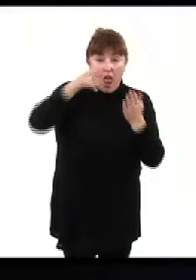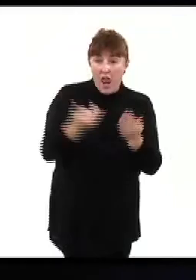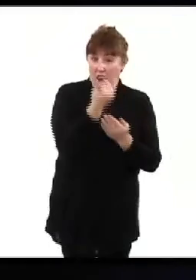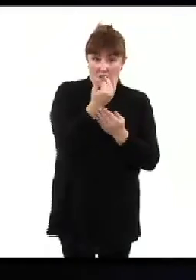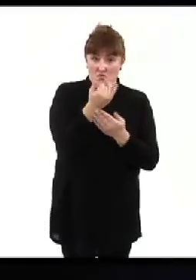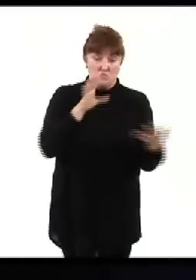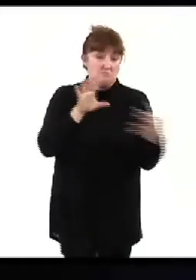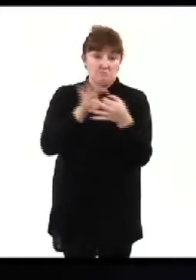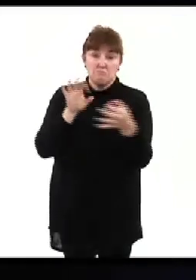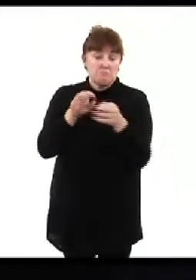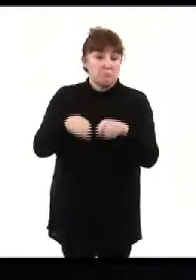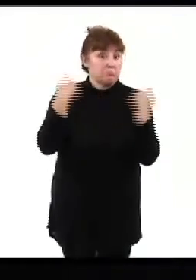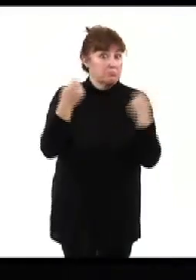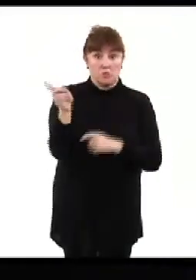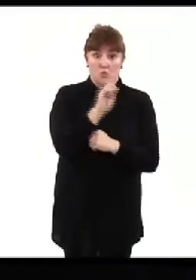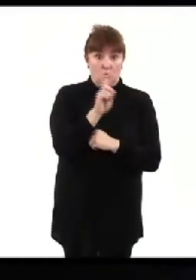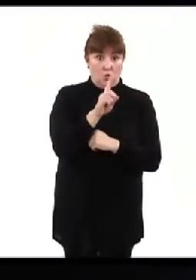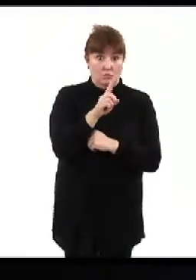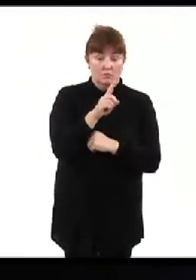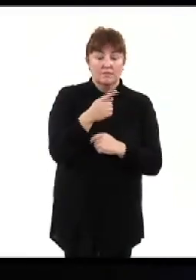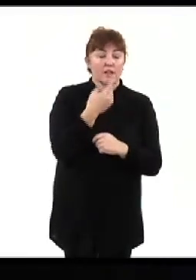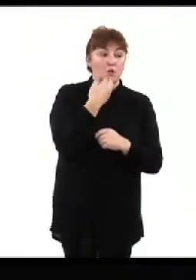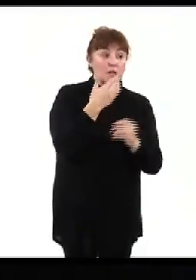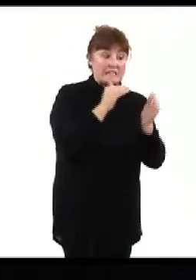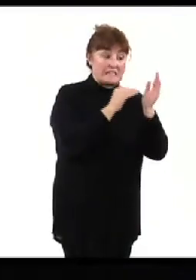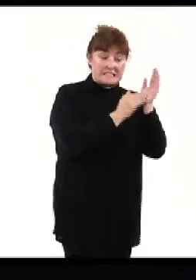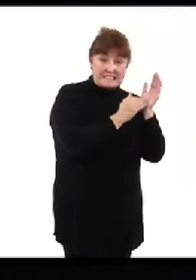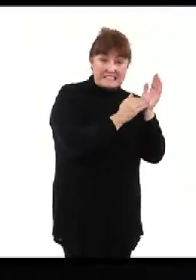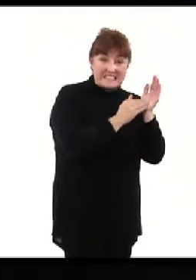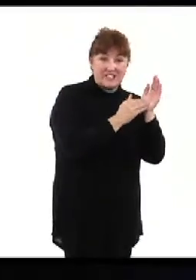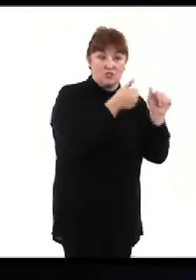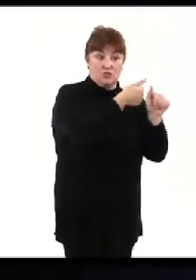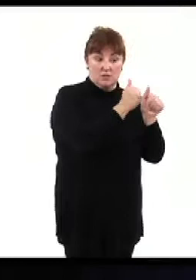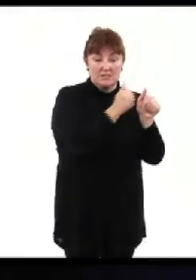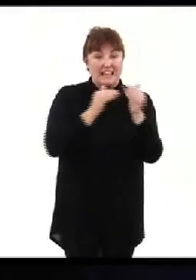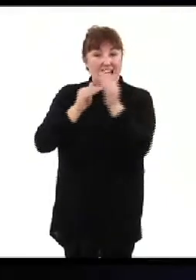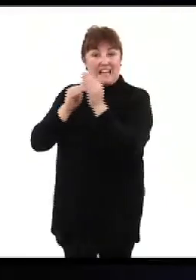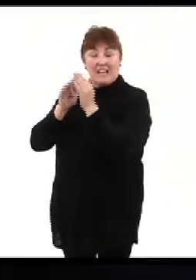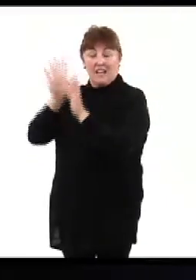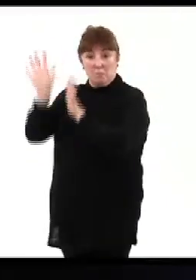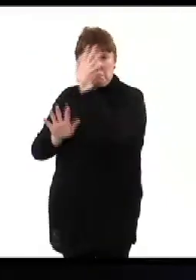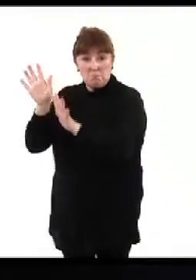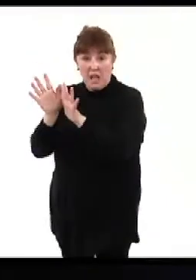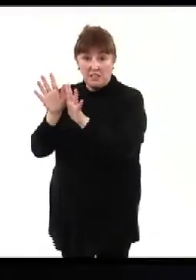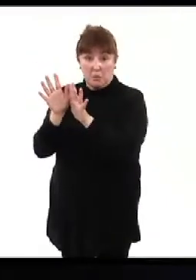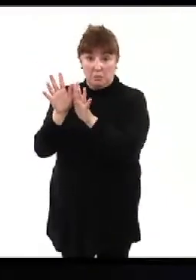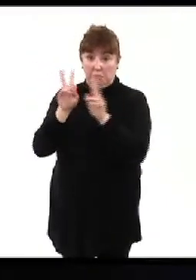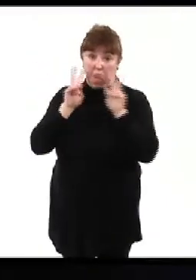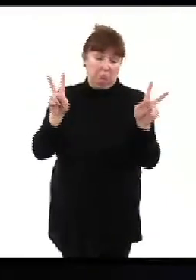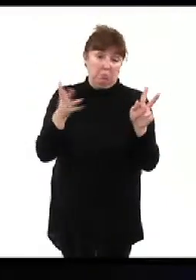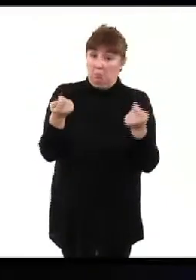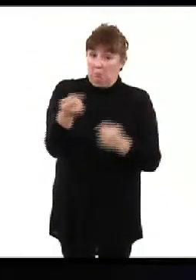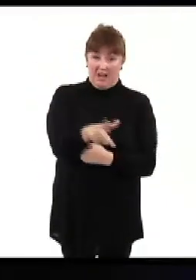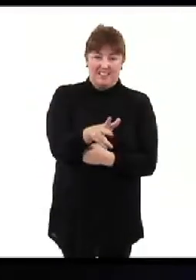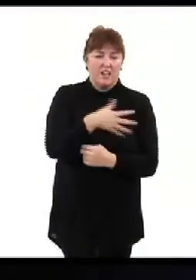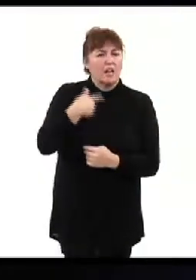same. Now, it's not the case that iconicity doesn't matter at all. It's very important for things